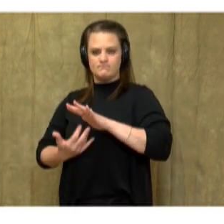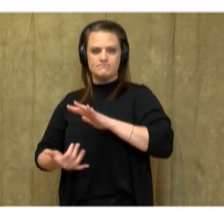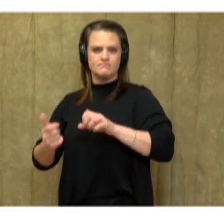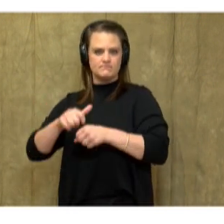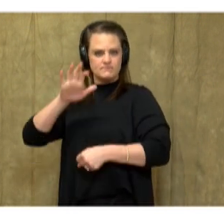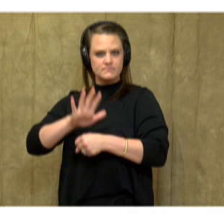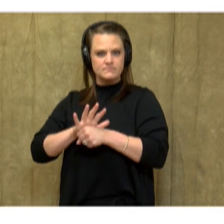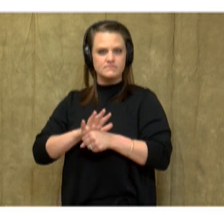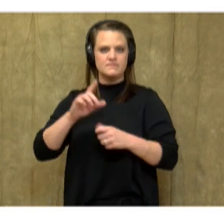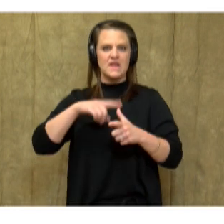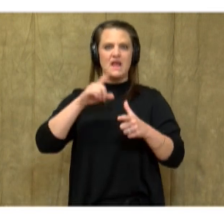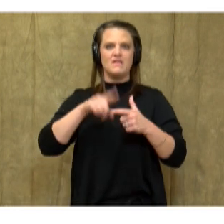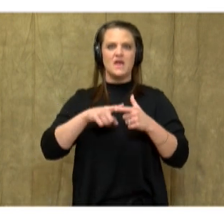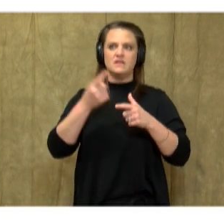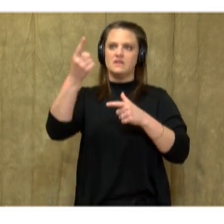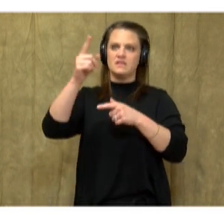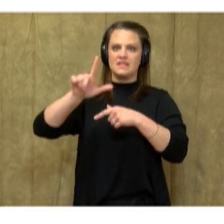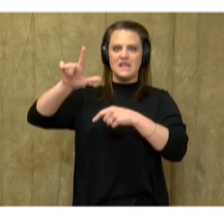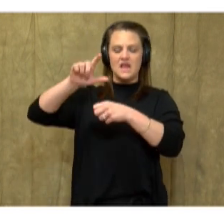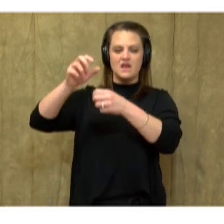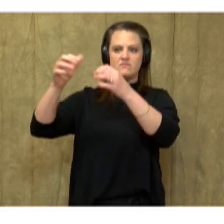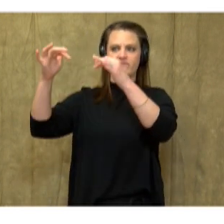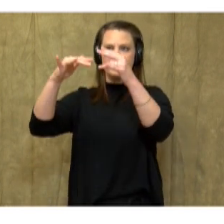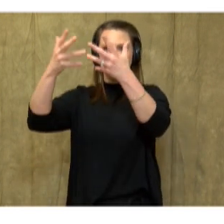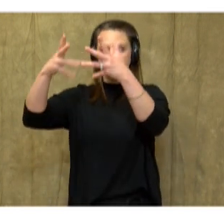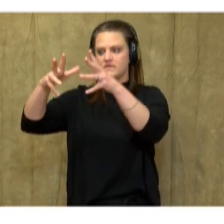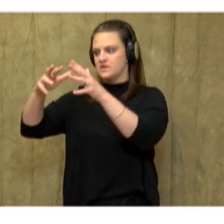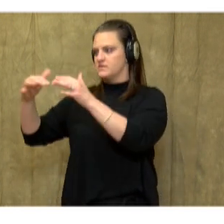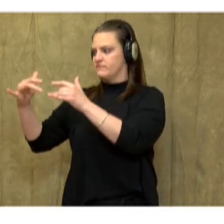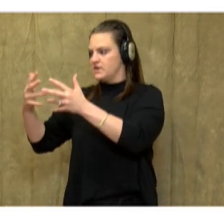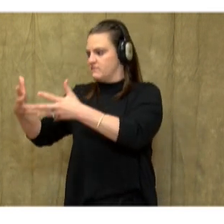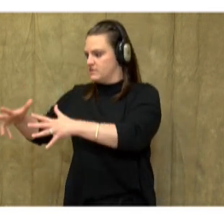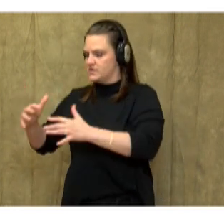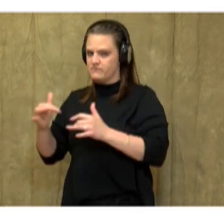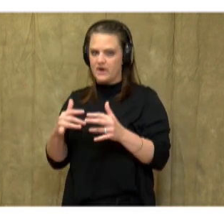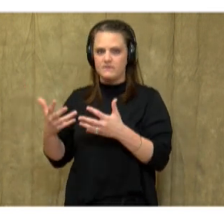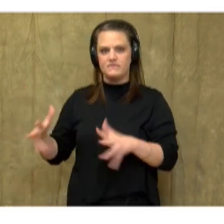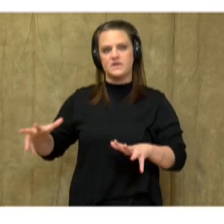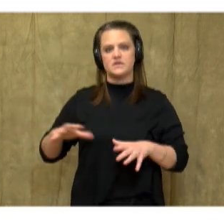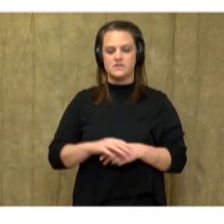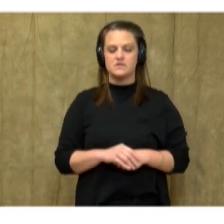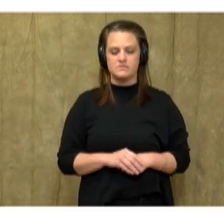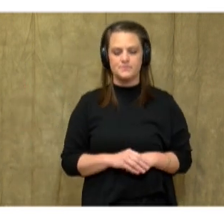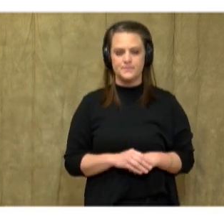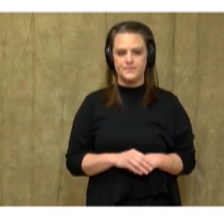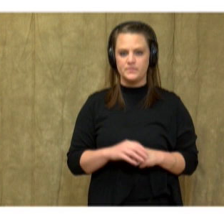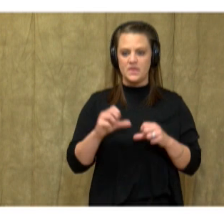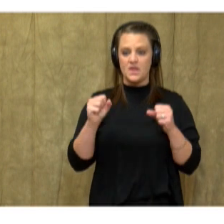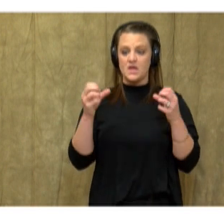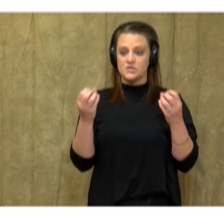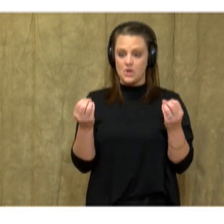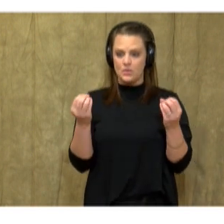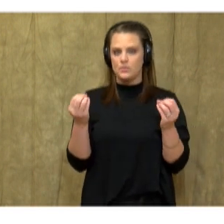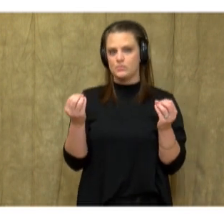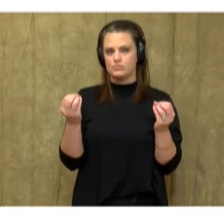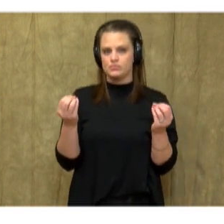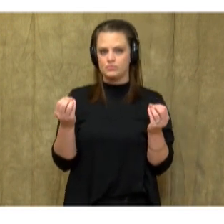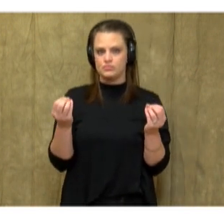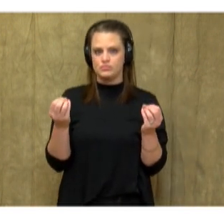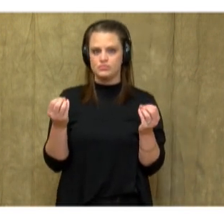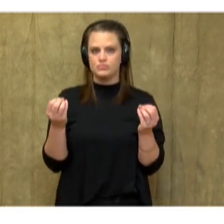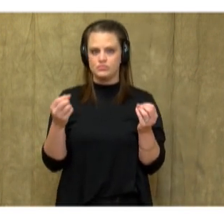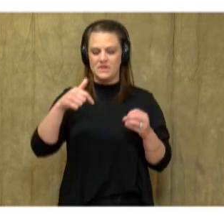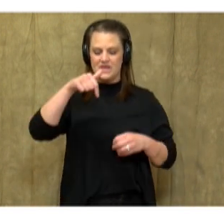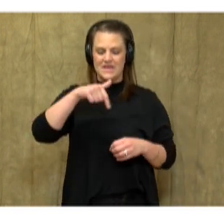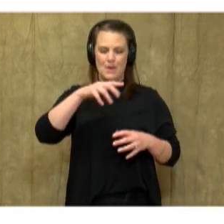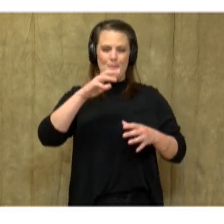land, and then we would have to fight in another, or abandon much of Asia to the domination of communists. So again, this